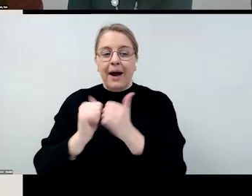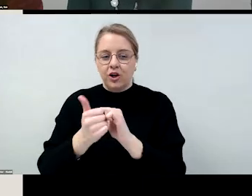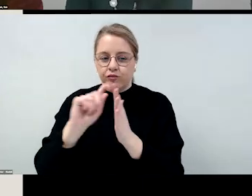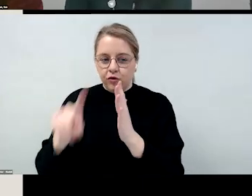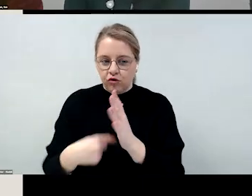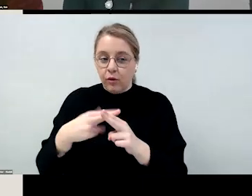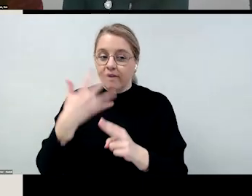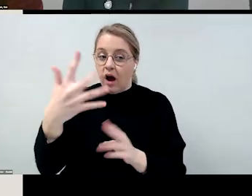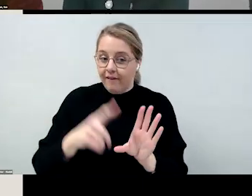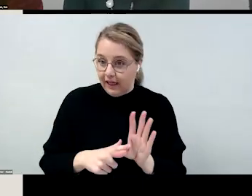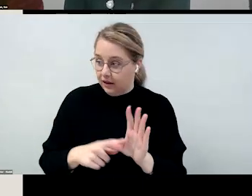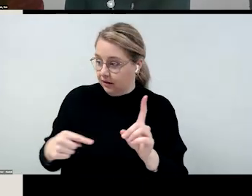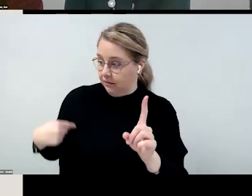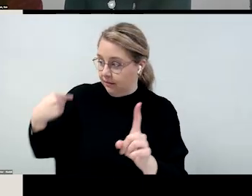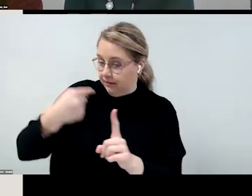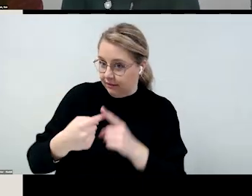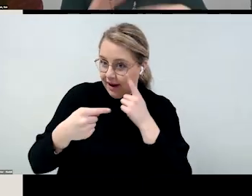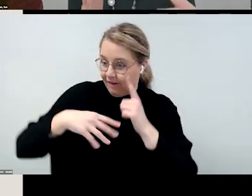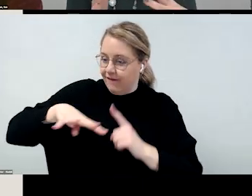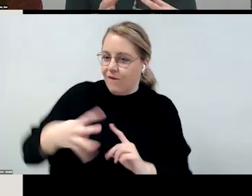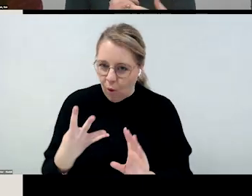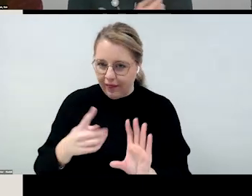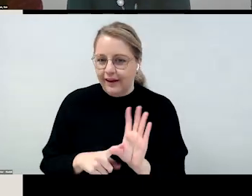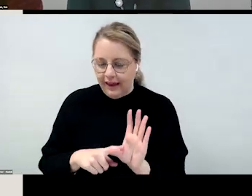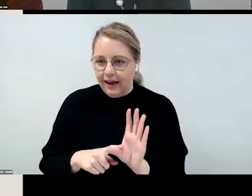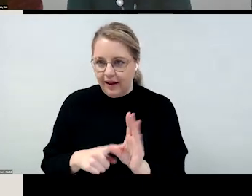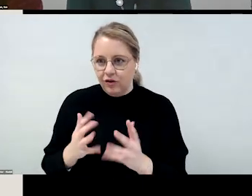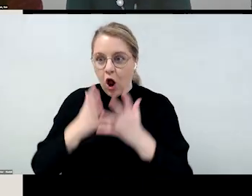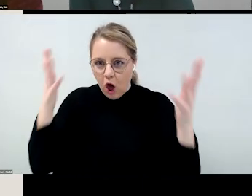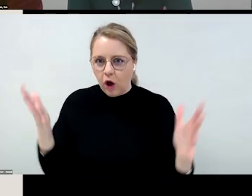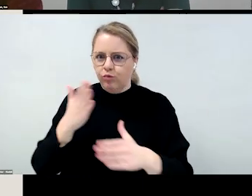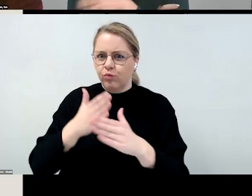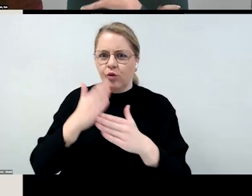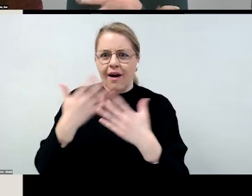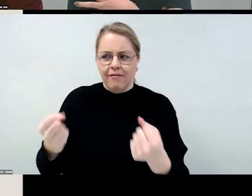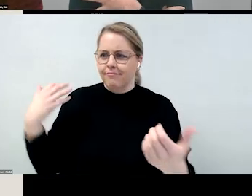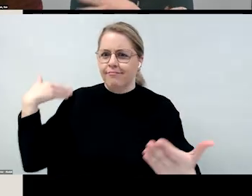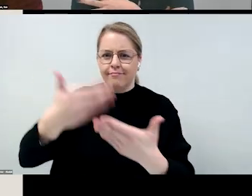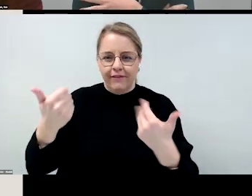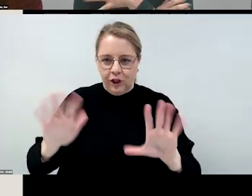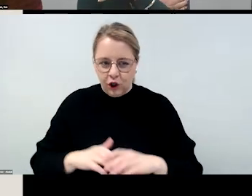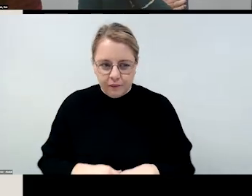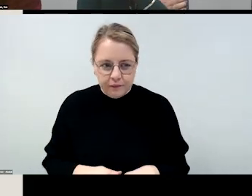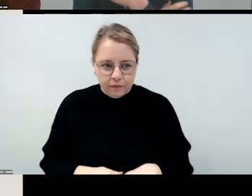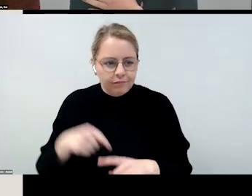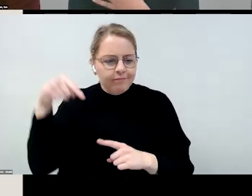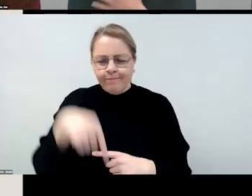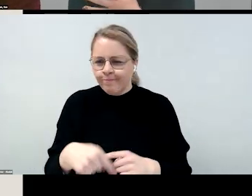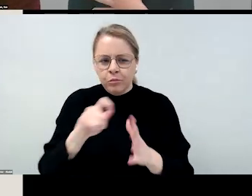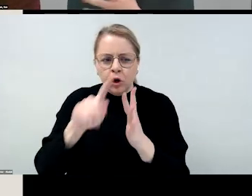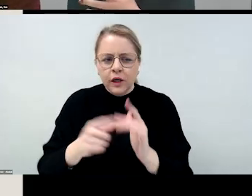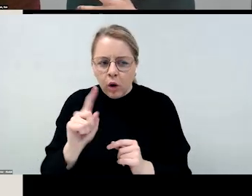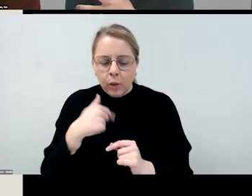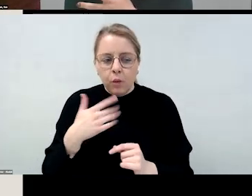for 5 years. Currently we're in the 4th year, so we've done quite a bit of the work to date. And the aim of this project ultimately is to